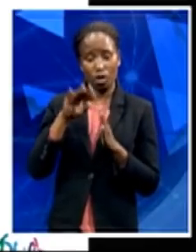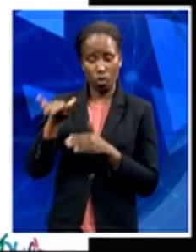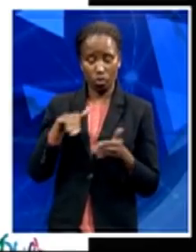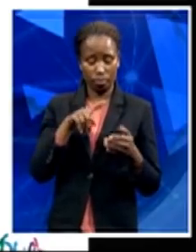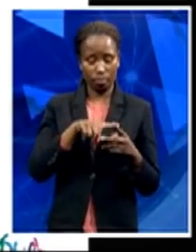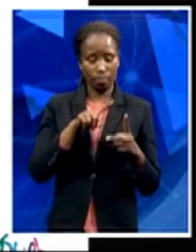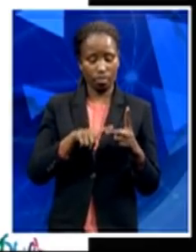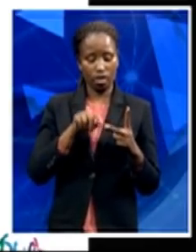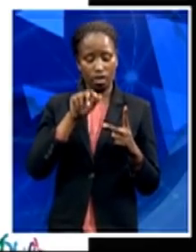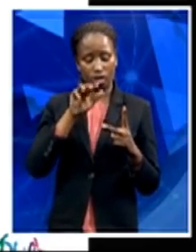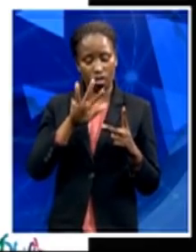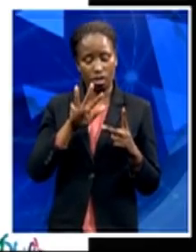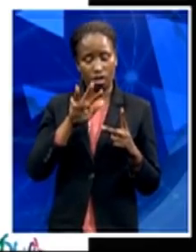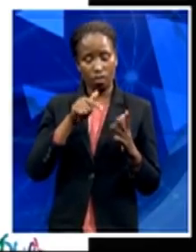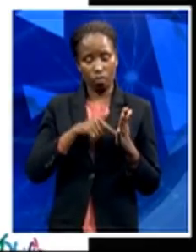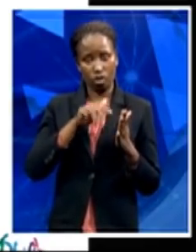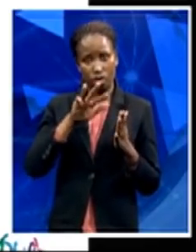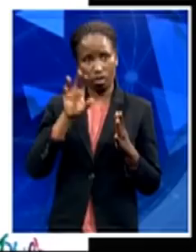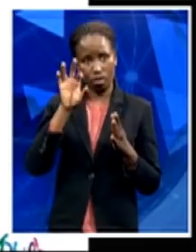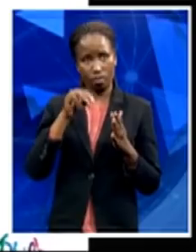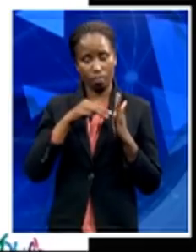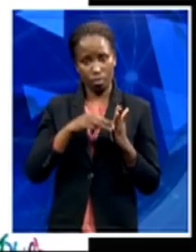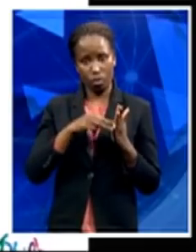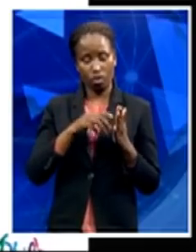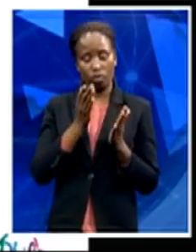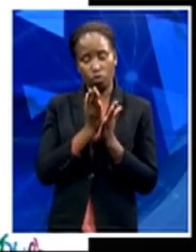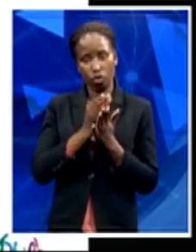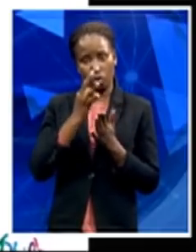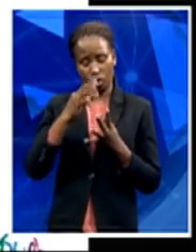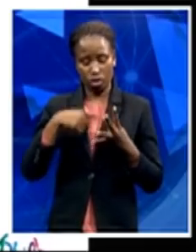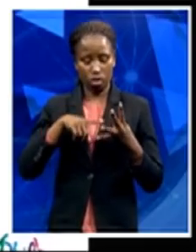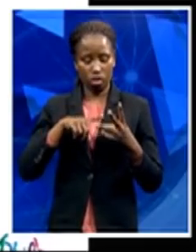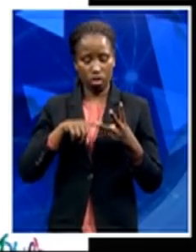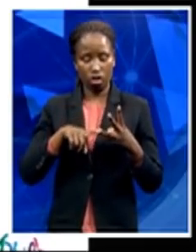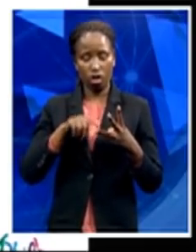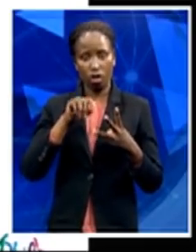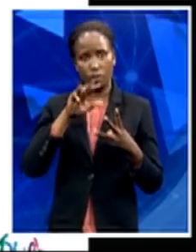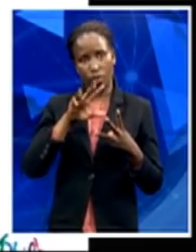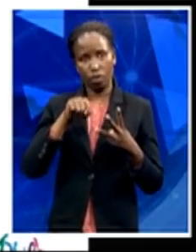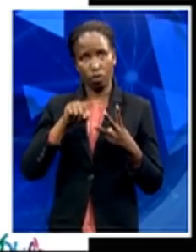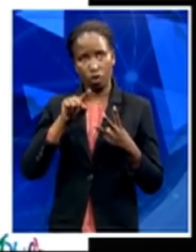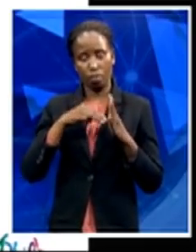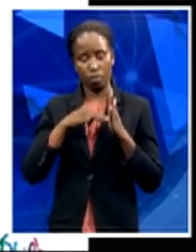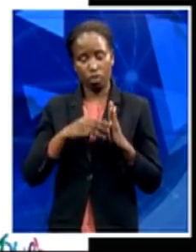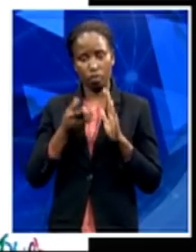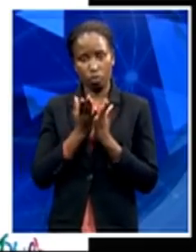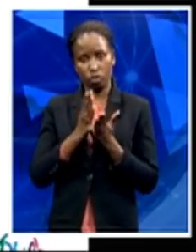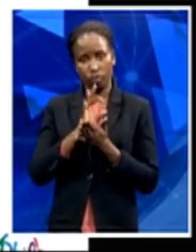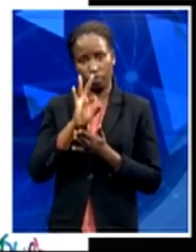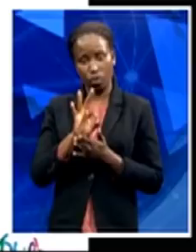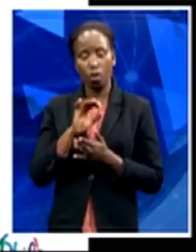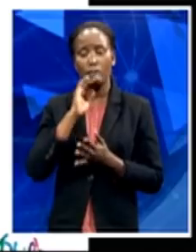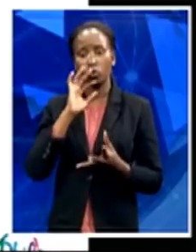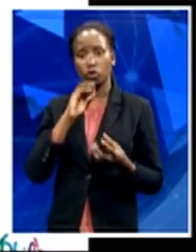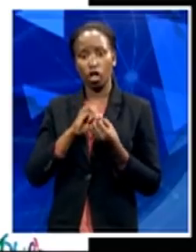and 19.1 million doses in Q4, amounting to 31 million doses. For the Pfizer that